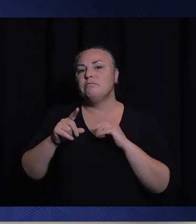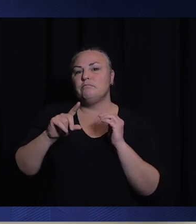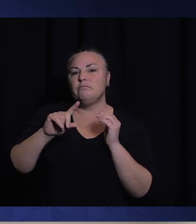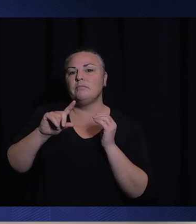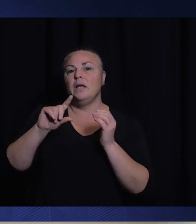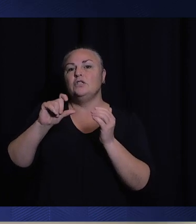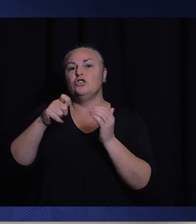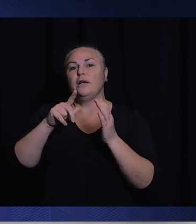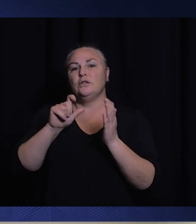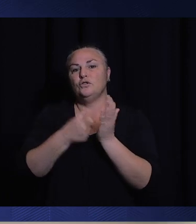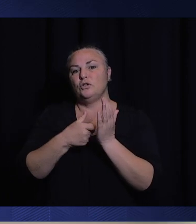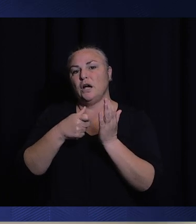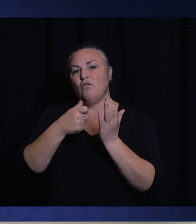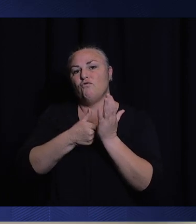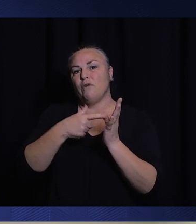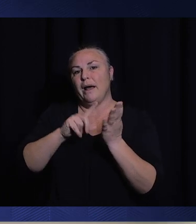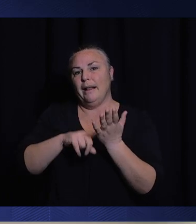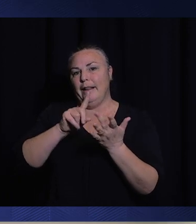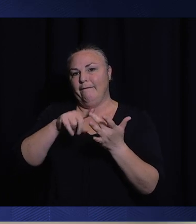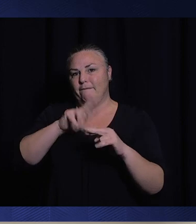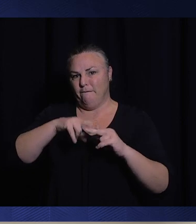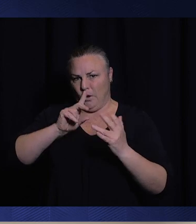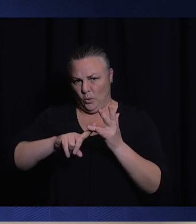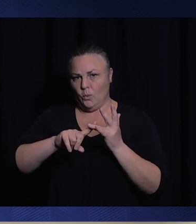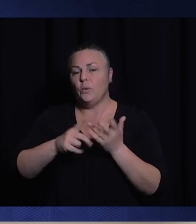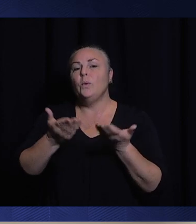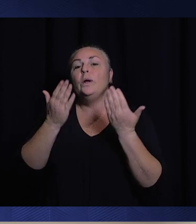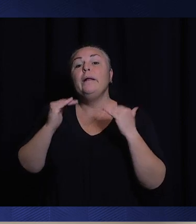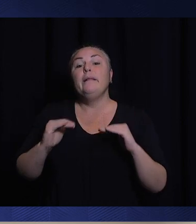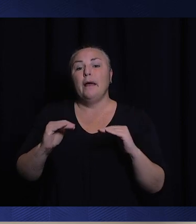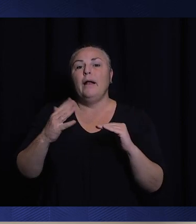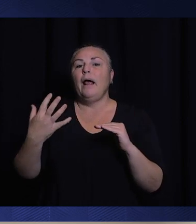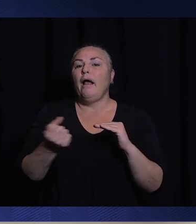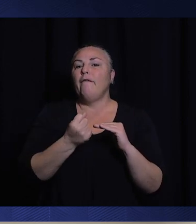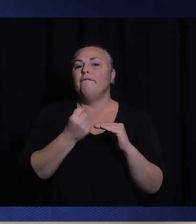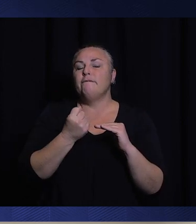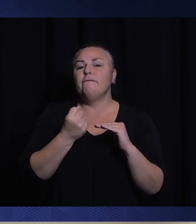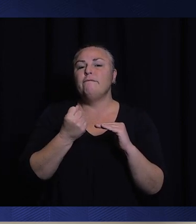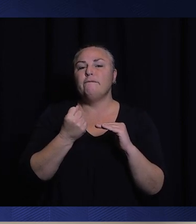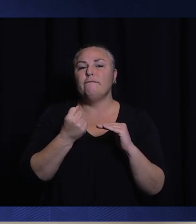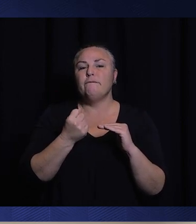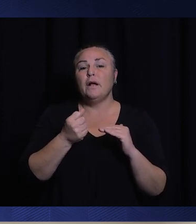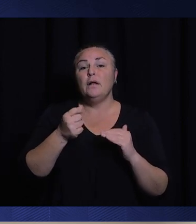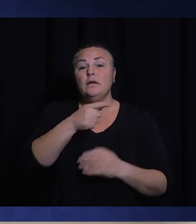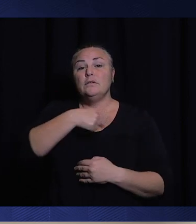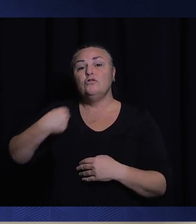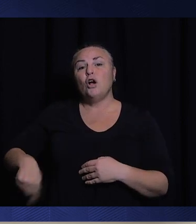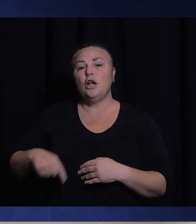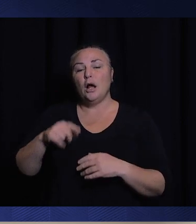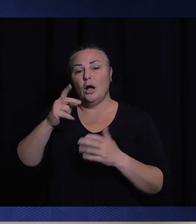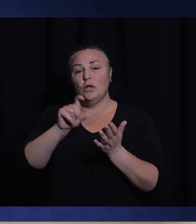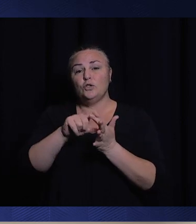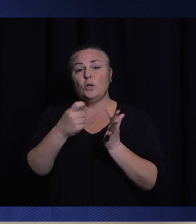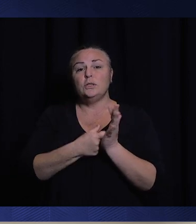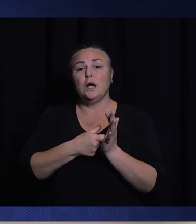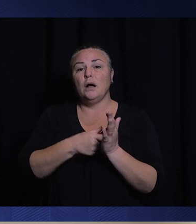Liu, expert of Ministry of Housing and Urban Rural Development in China. And last but not the